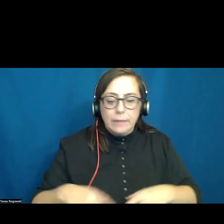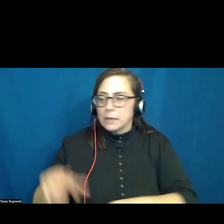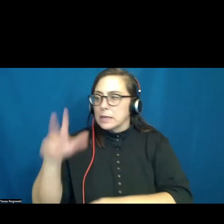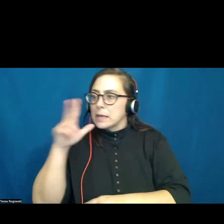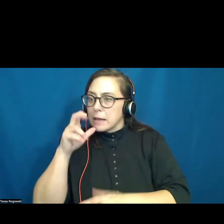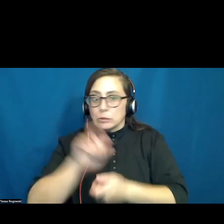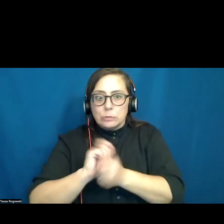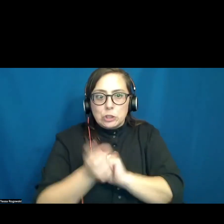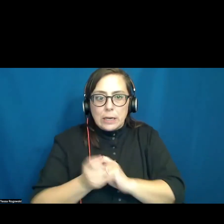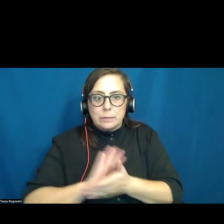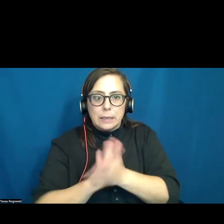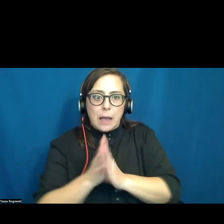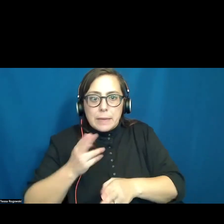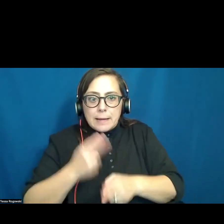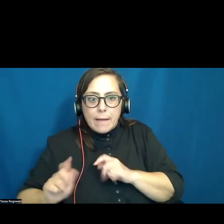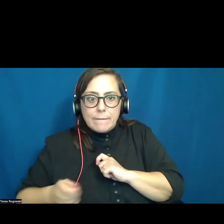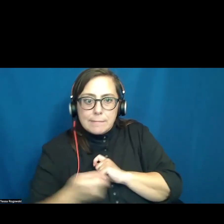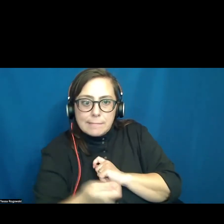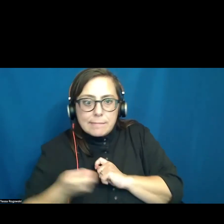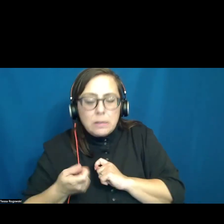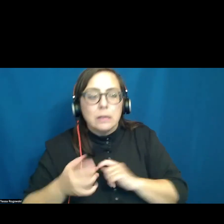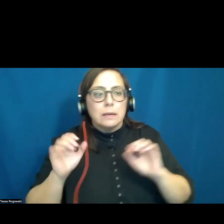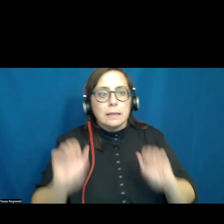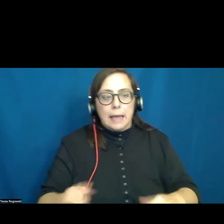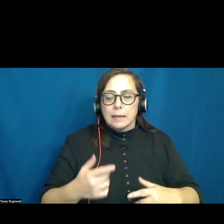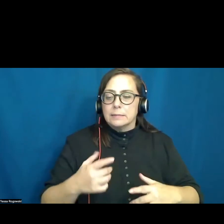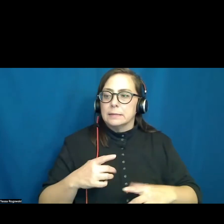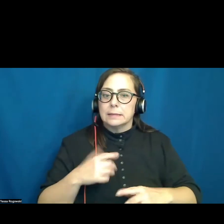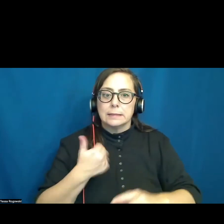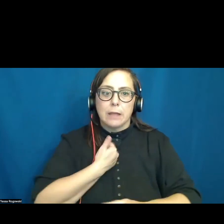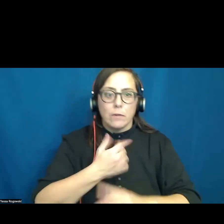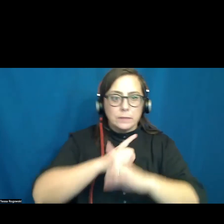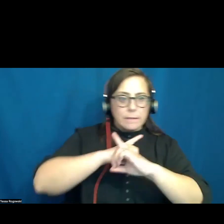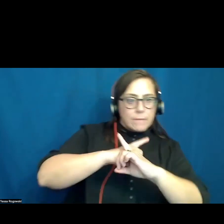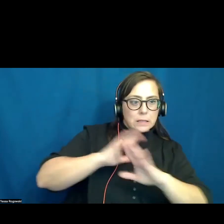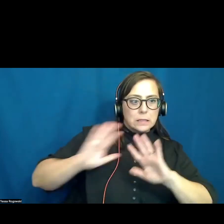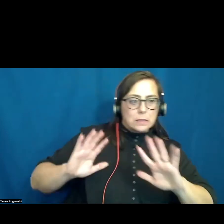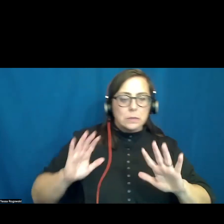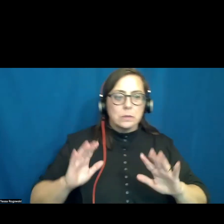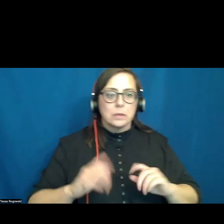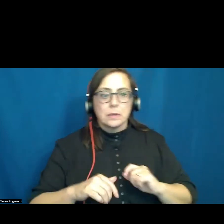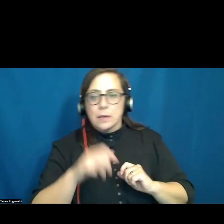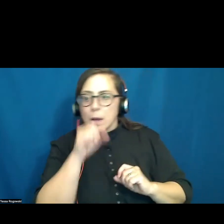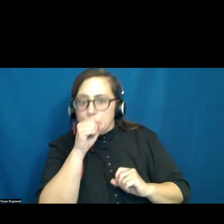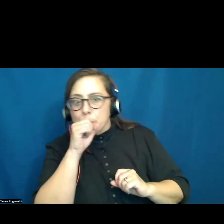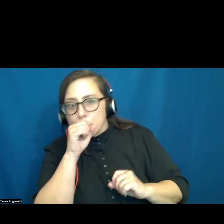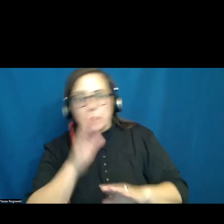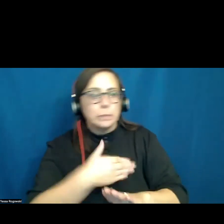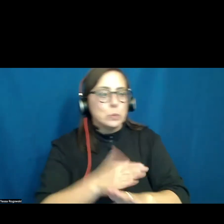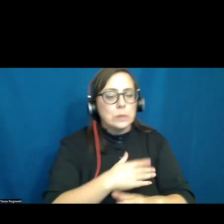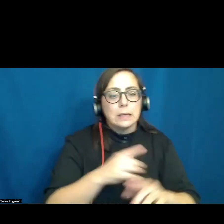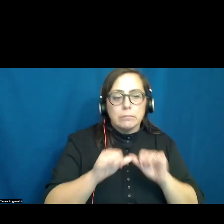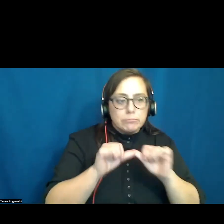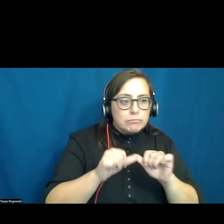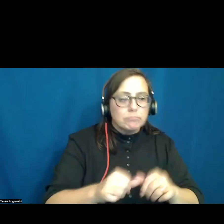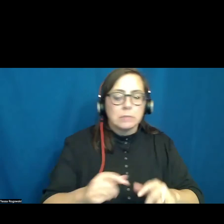shivs. Opposite, depending on perspective, of self-defense. We puffed, silent kazoos sealing our lips. Released